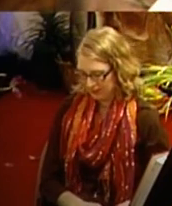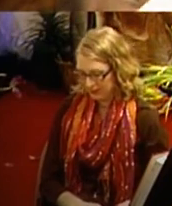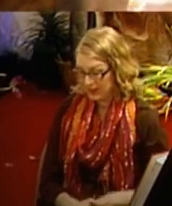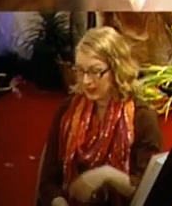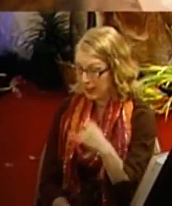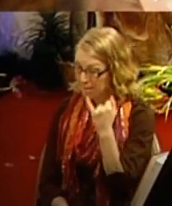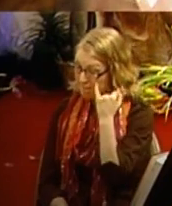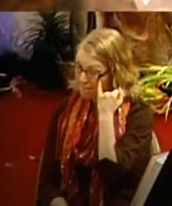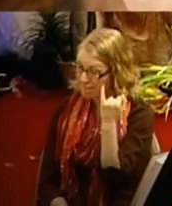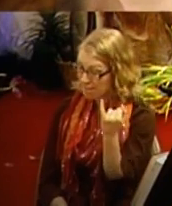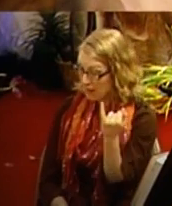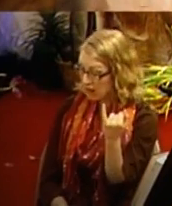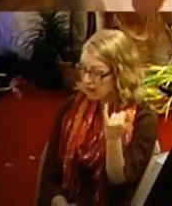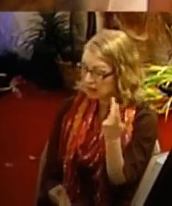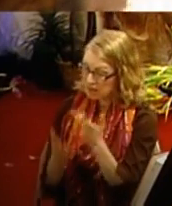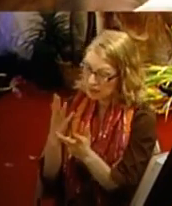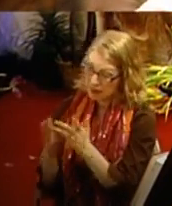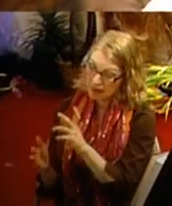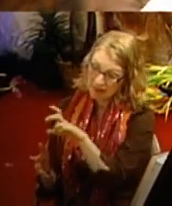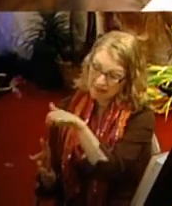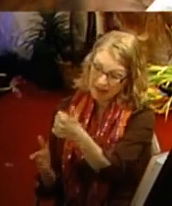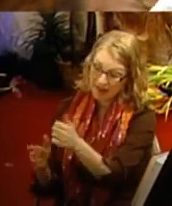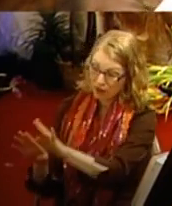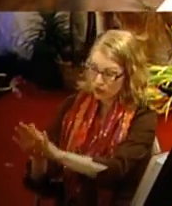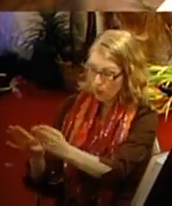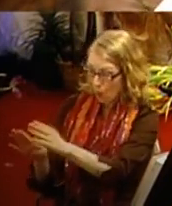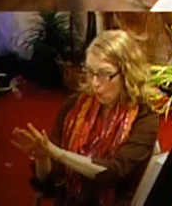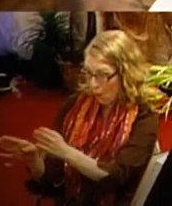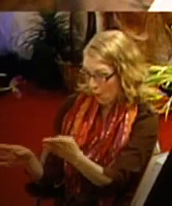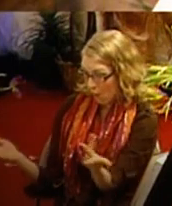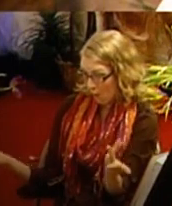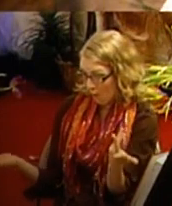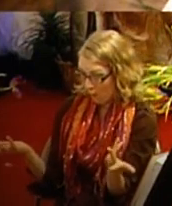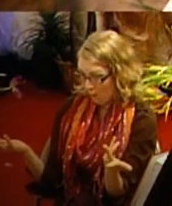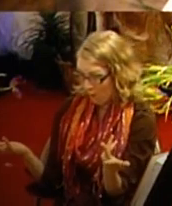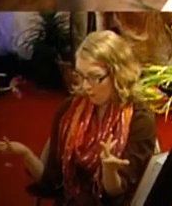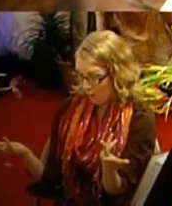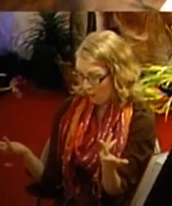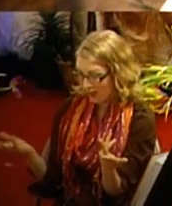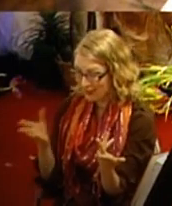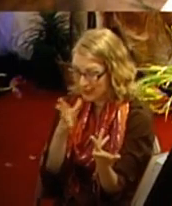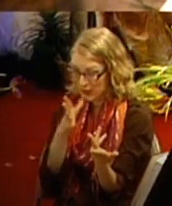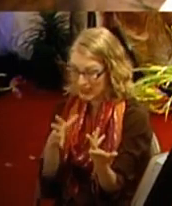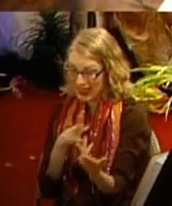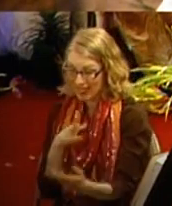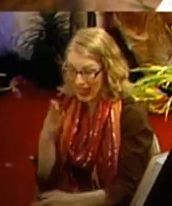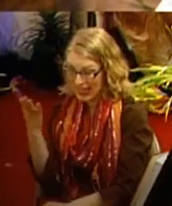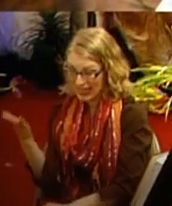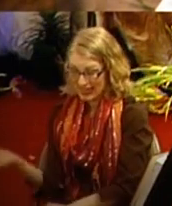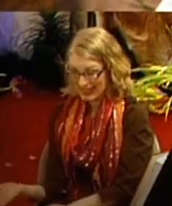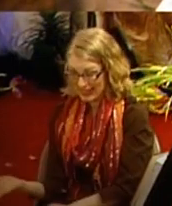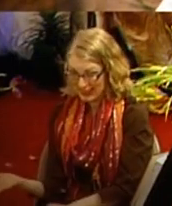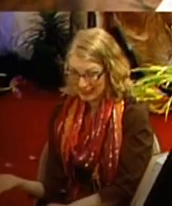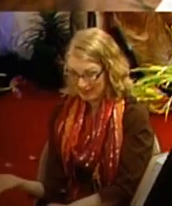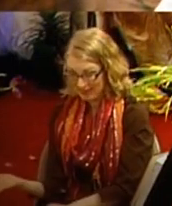But if he happened by chance to pick the other door and it was open, there was a lady.